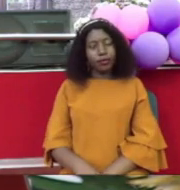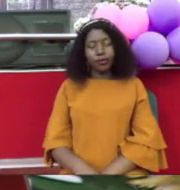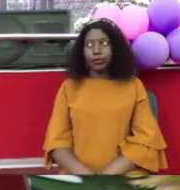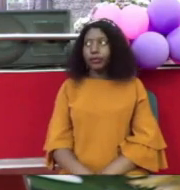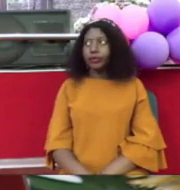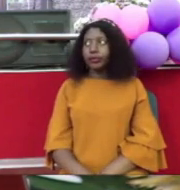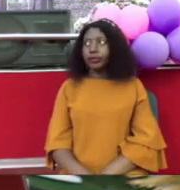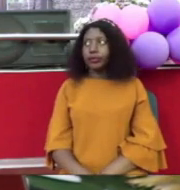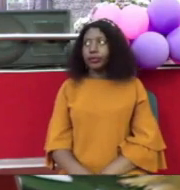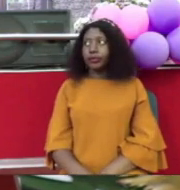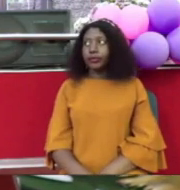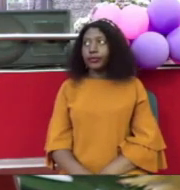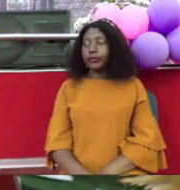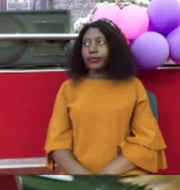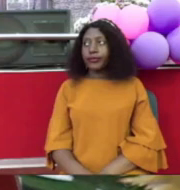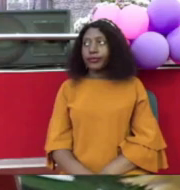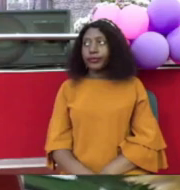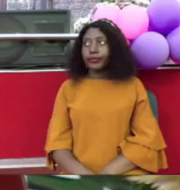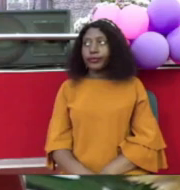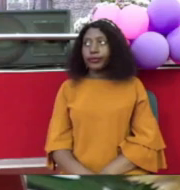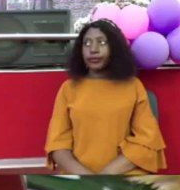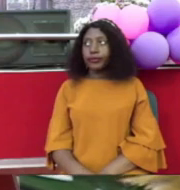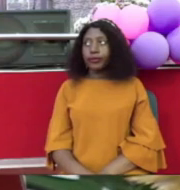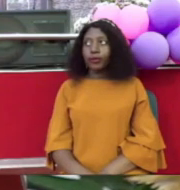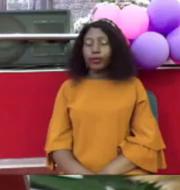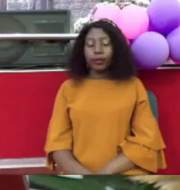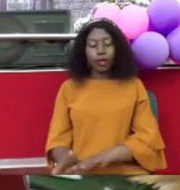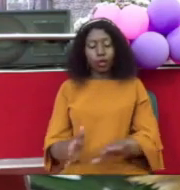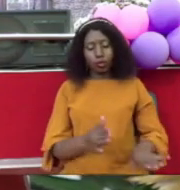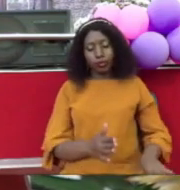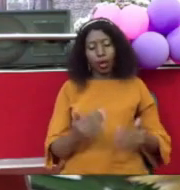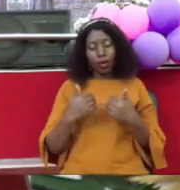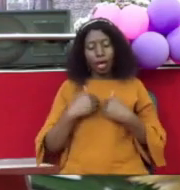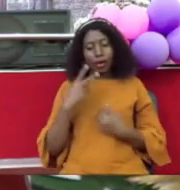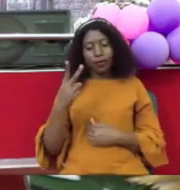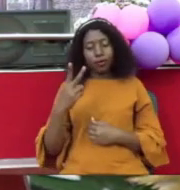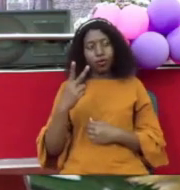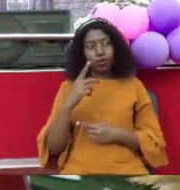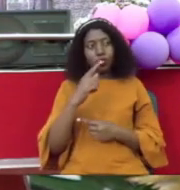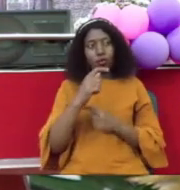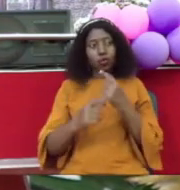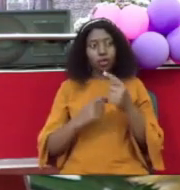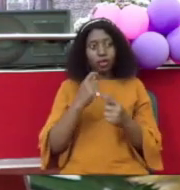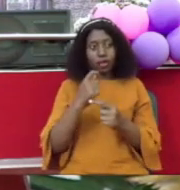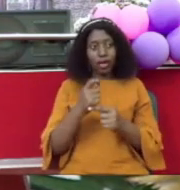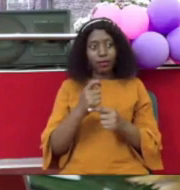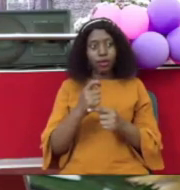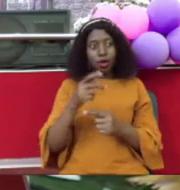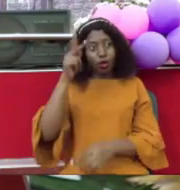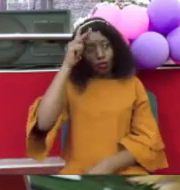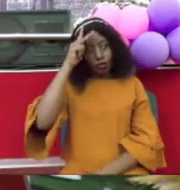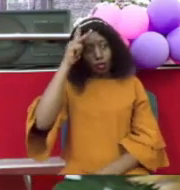kutangaza neno la Mungu. Now there are two kinds of knowledge. Aha, kuna maarifa mara mbili. There's the